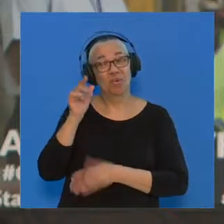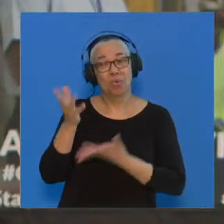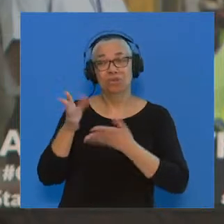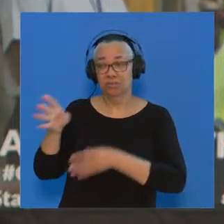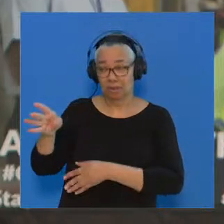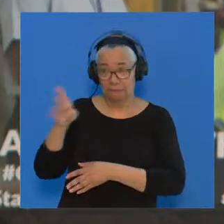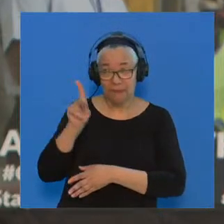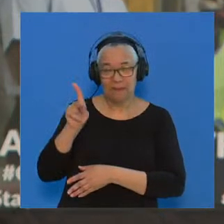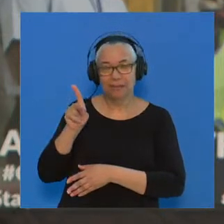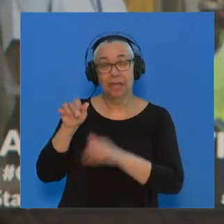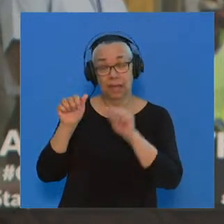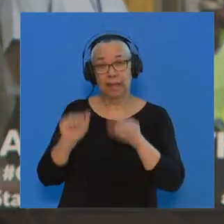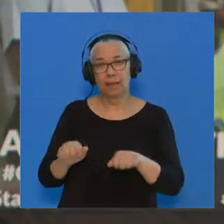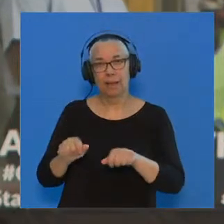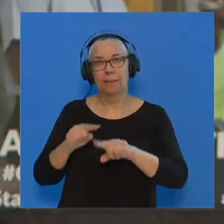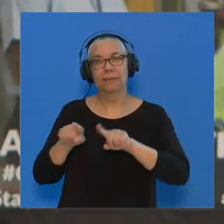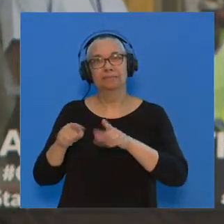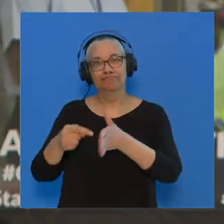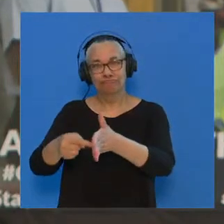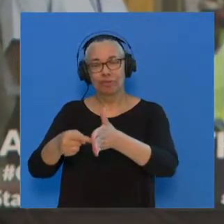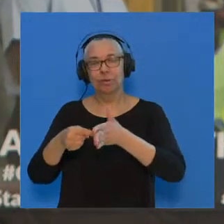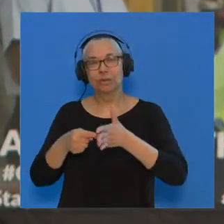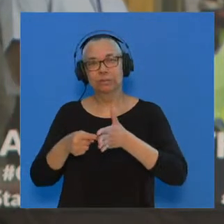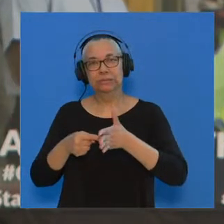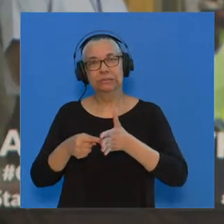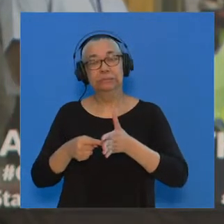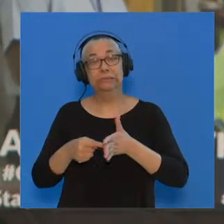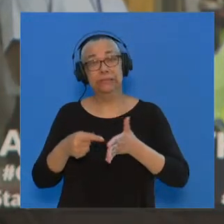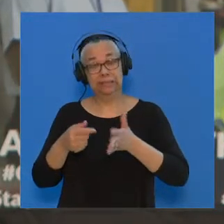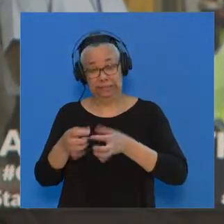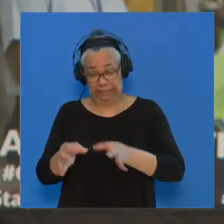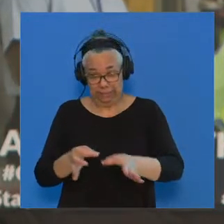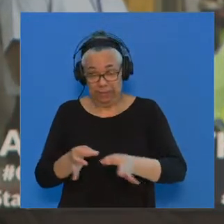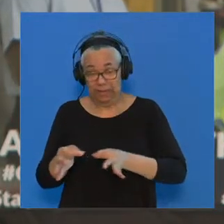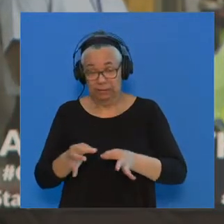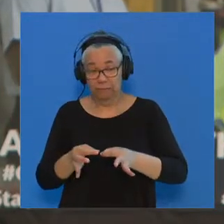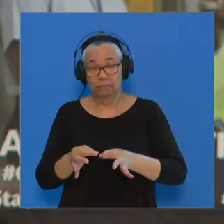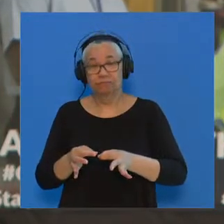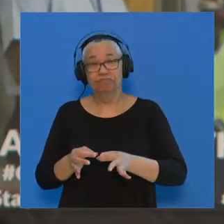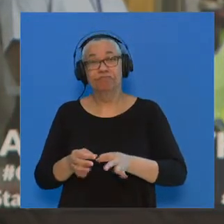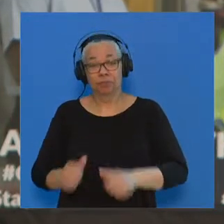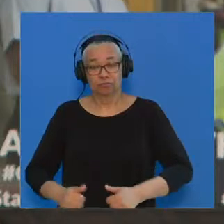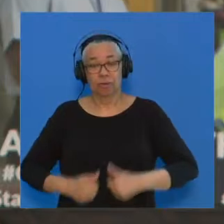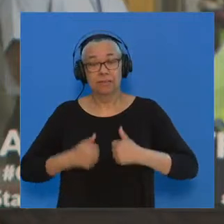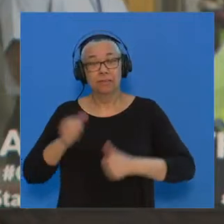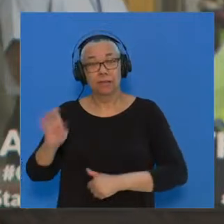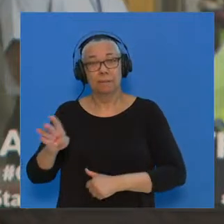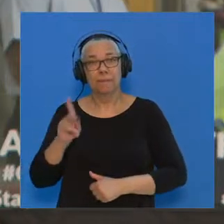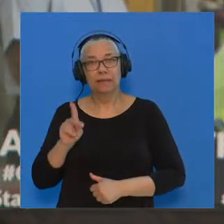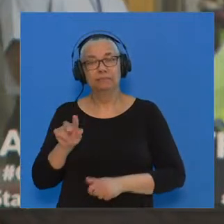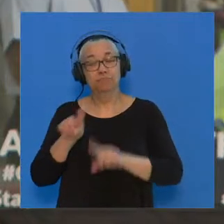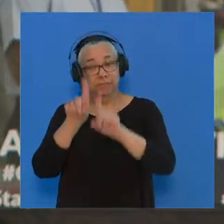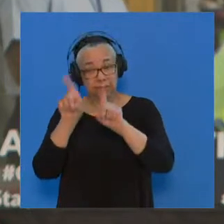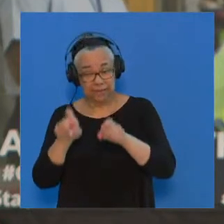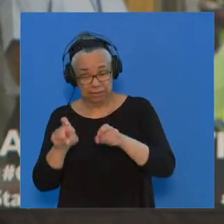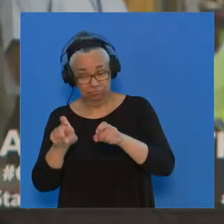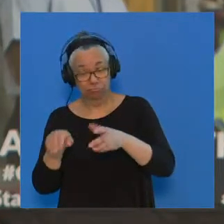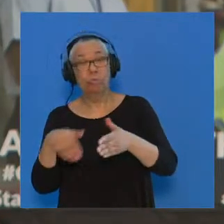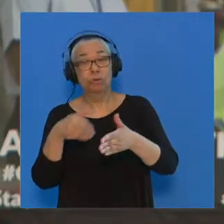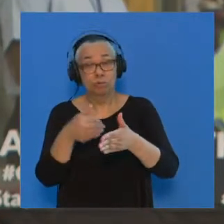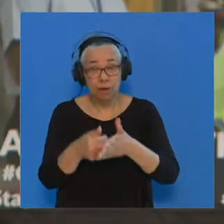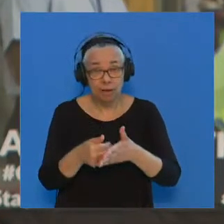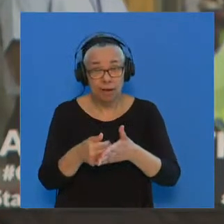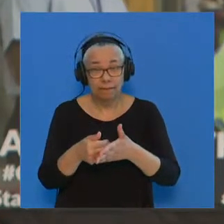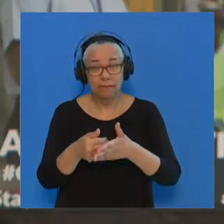but the requirements will be, as is specified right now, for returning residents being tested on arrival, and